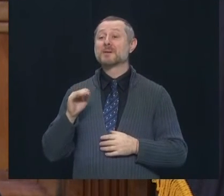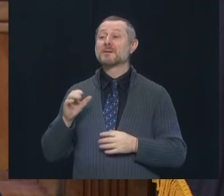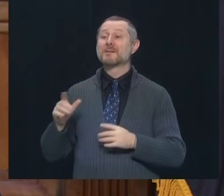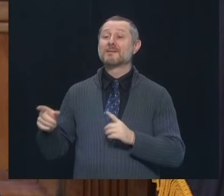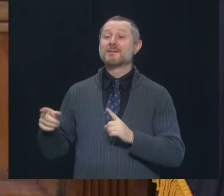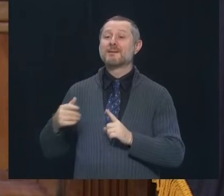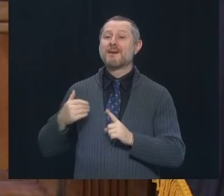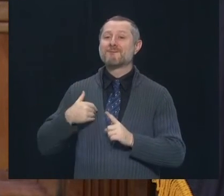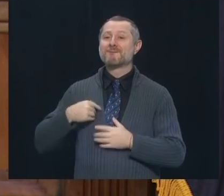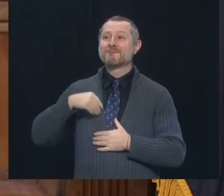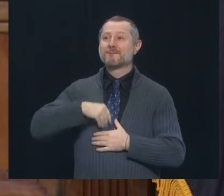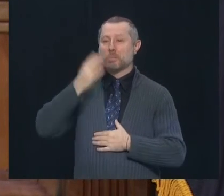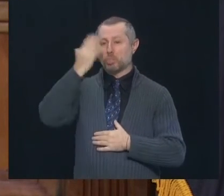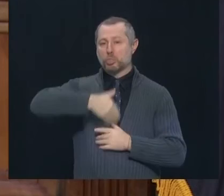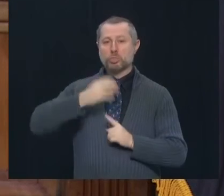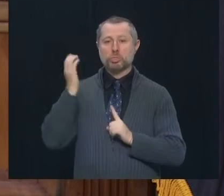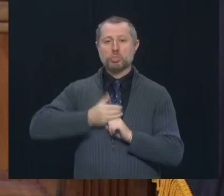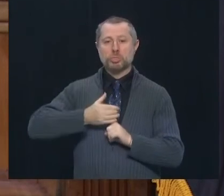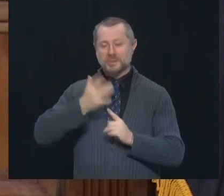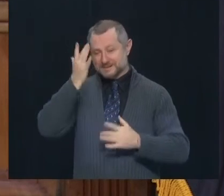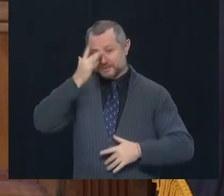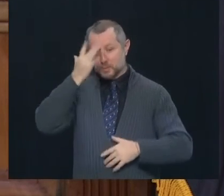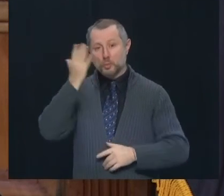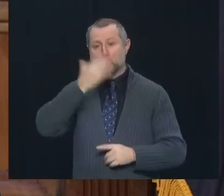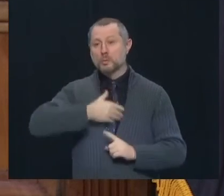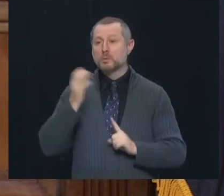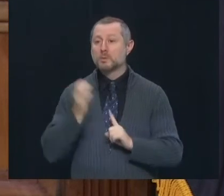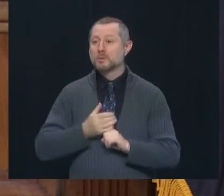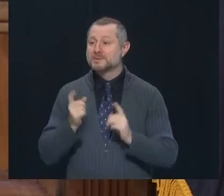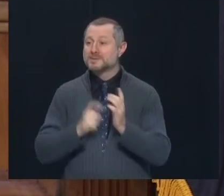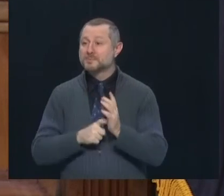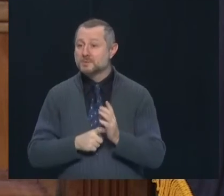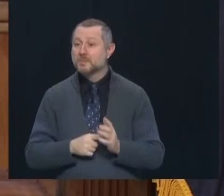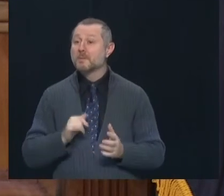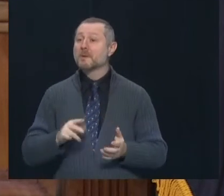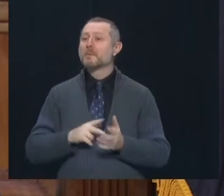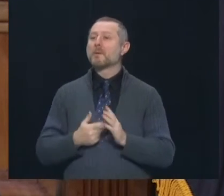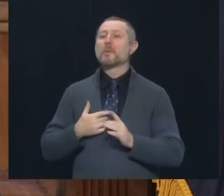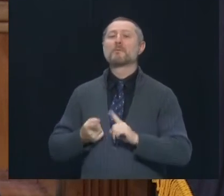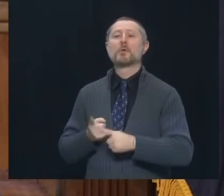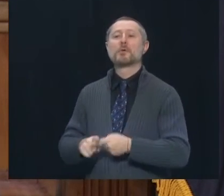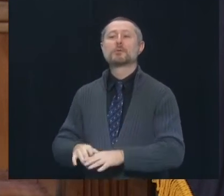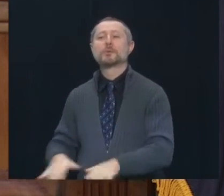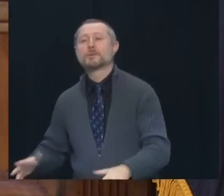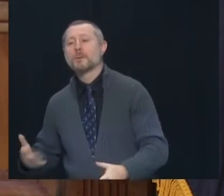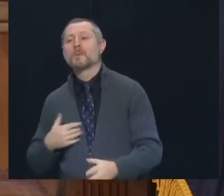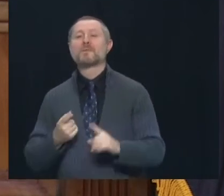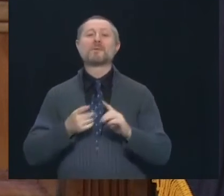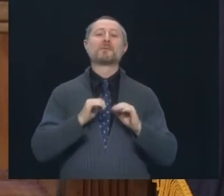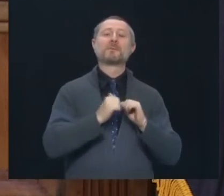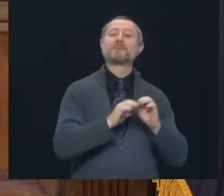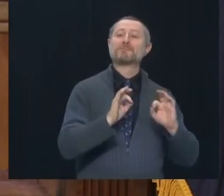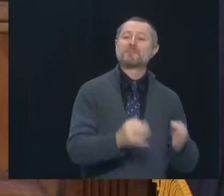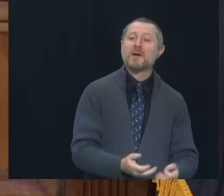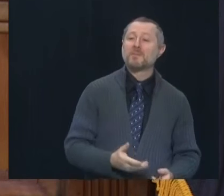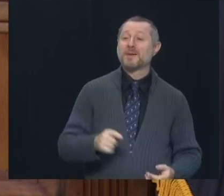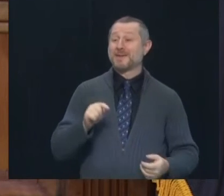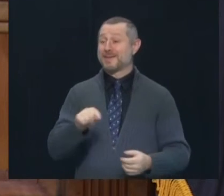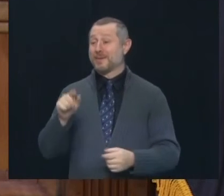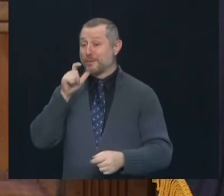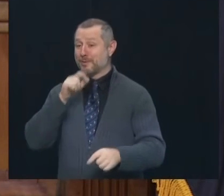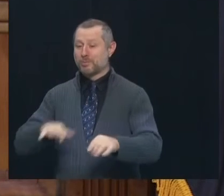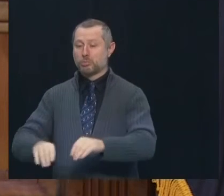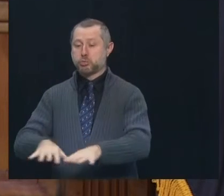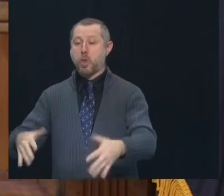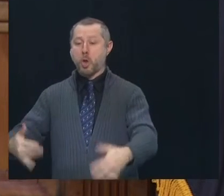I was with my kids. I was with my family. That's where it's happening. That's where it's happening. That's